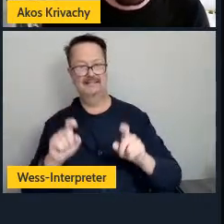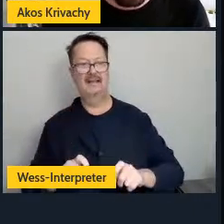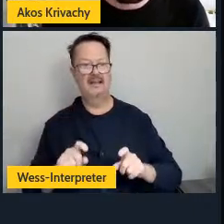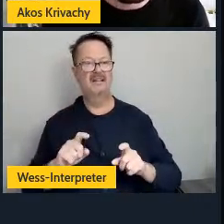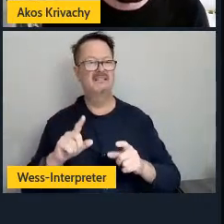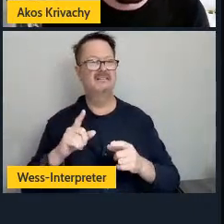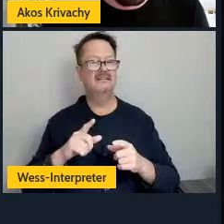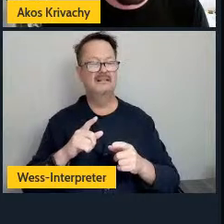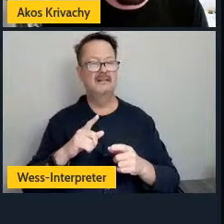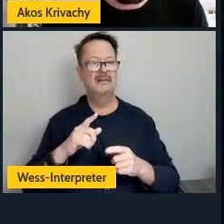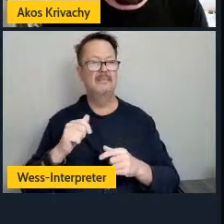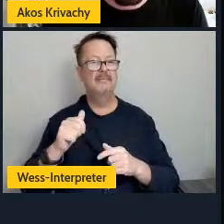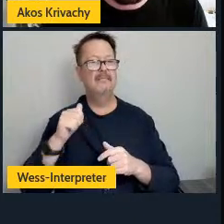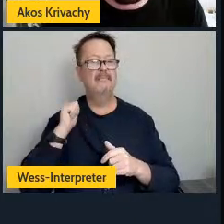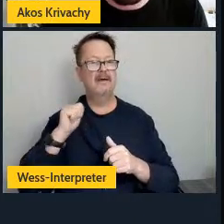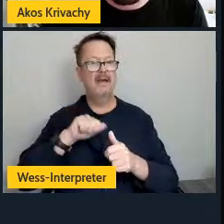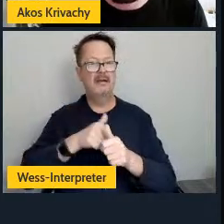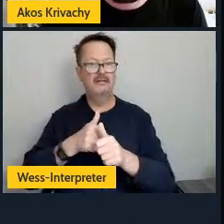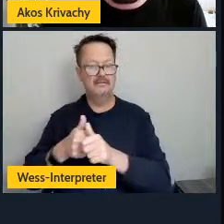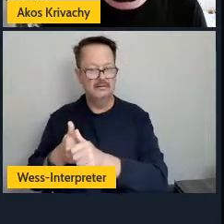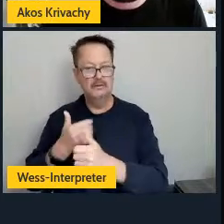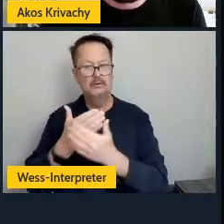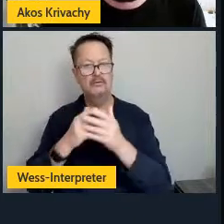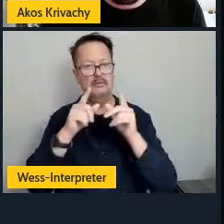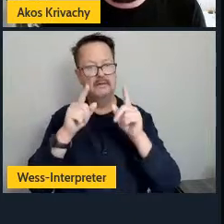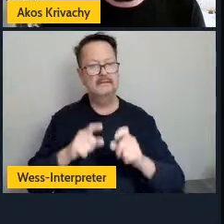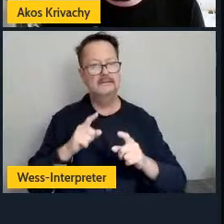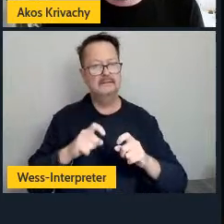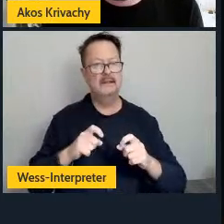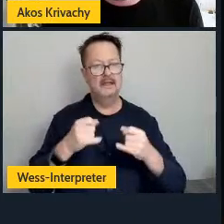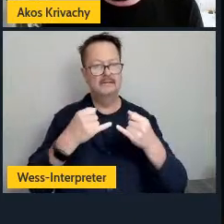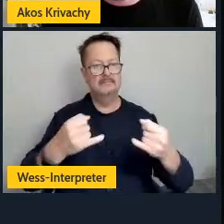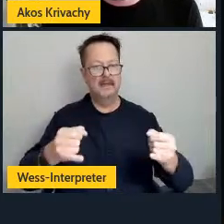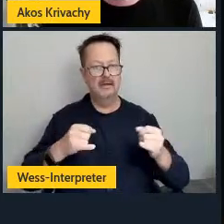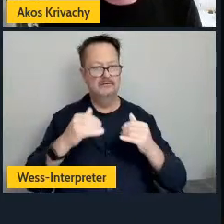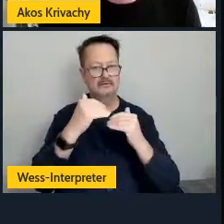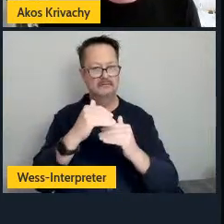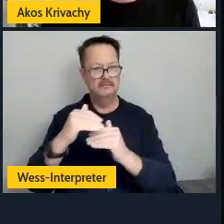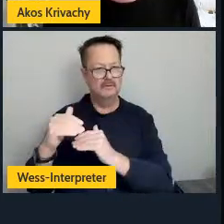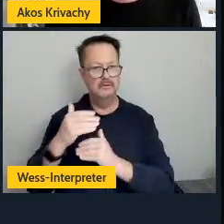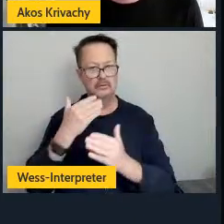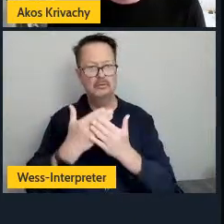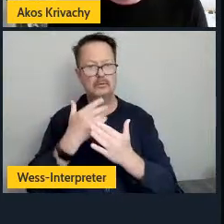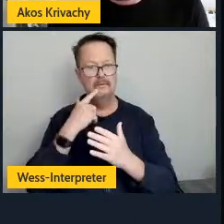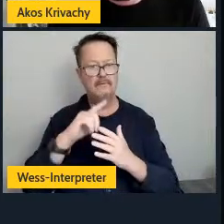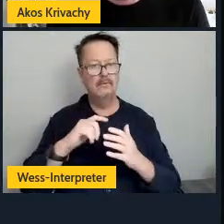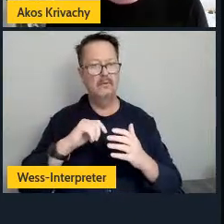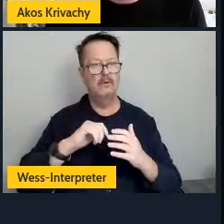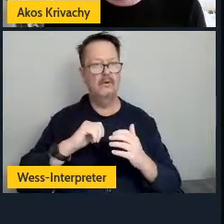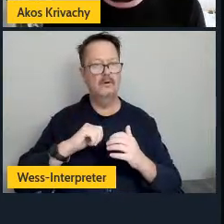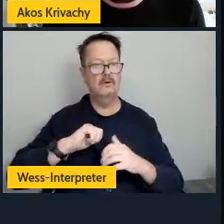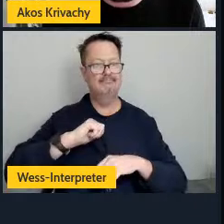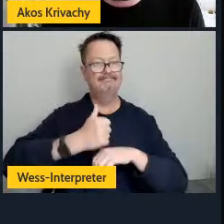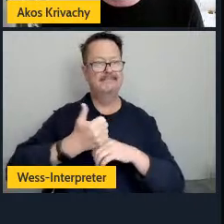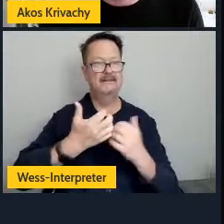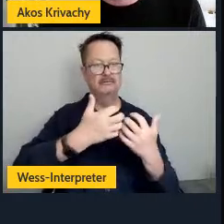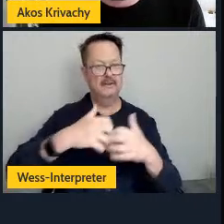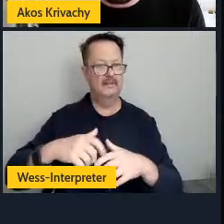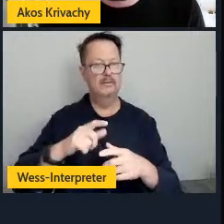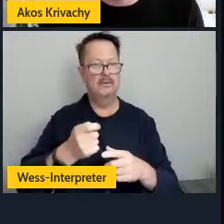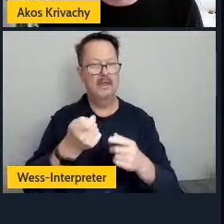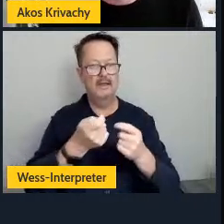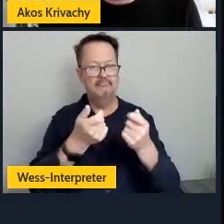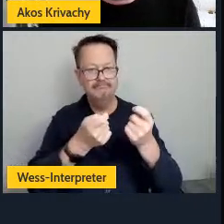And having good test boundaries is very important to have integration tests that are debuggable and